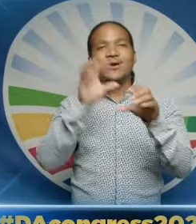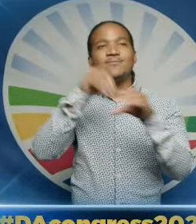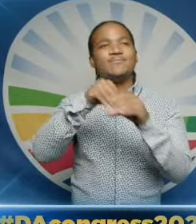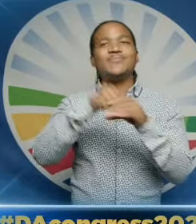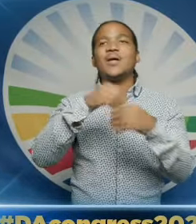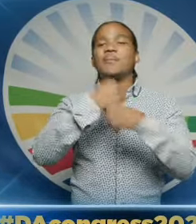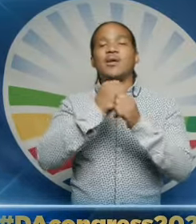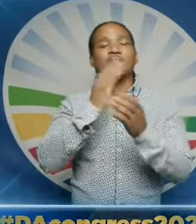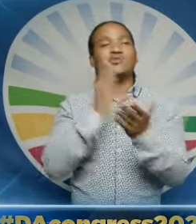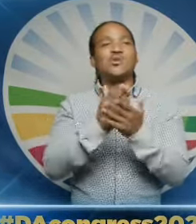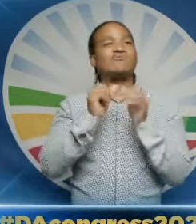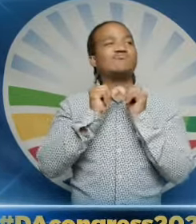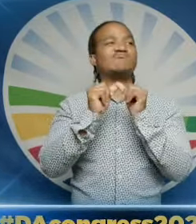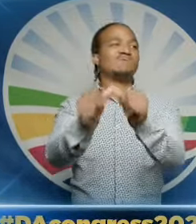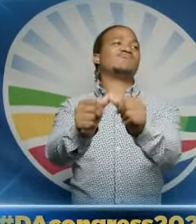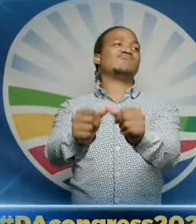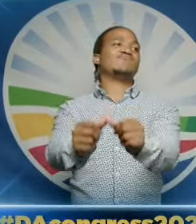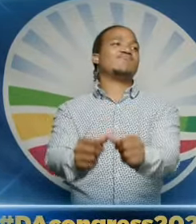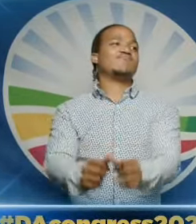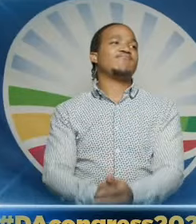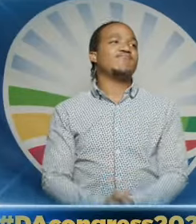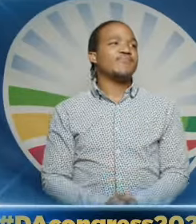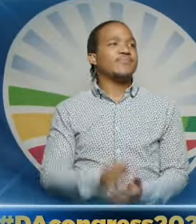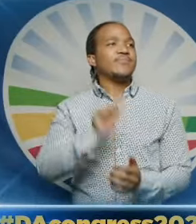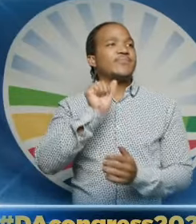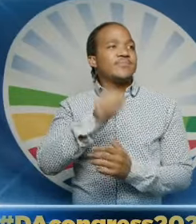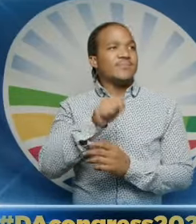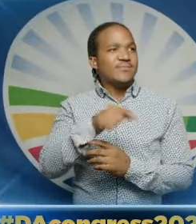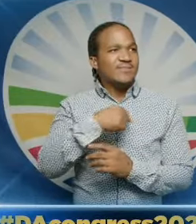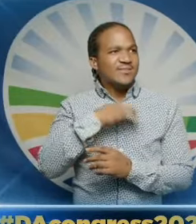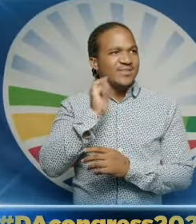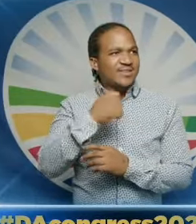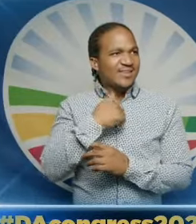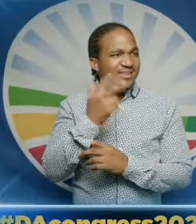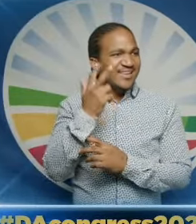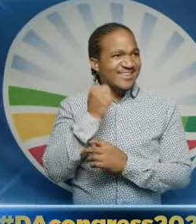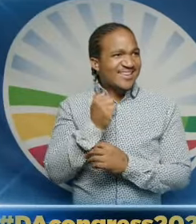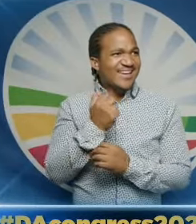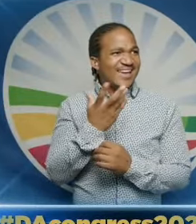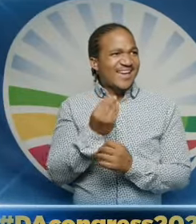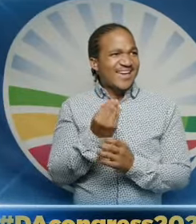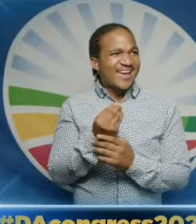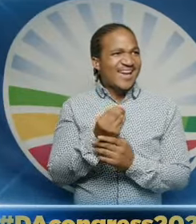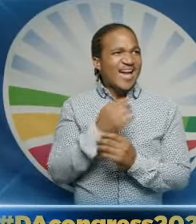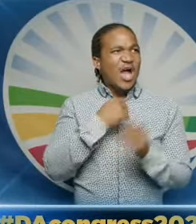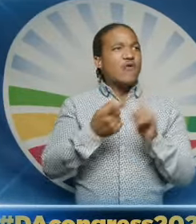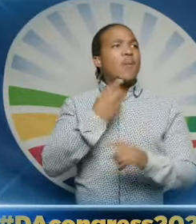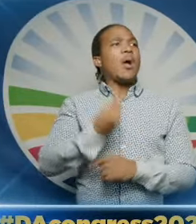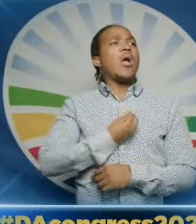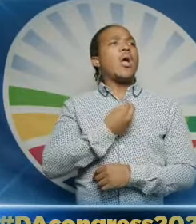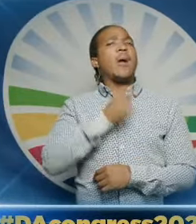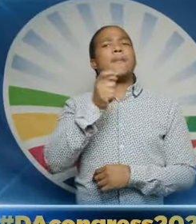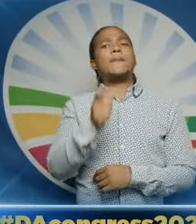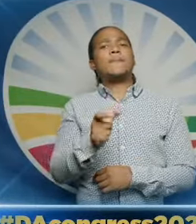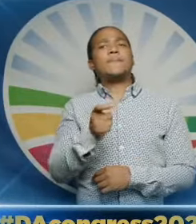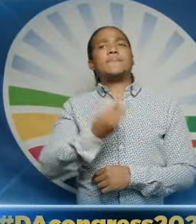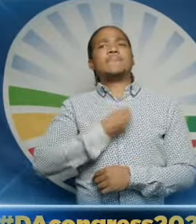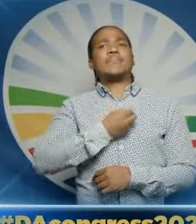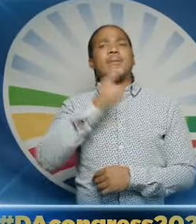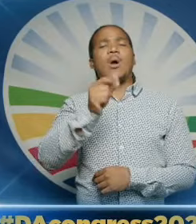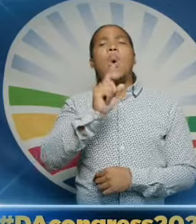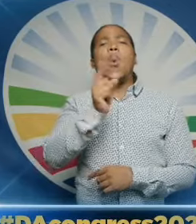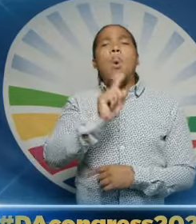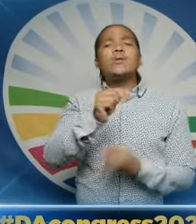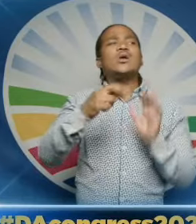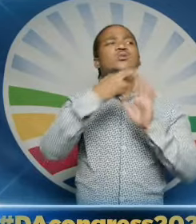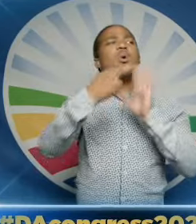remove this disease that is the ANC. So we actually received a very interesting question from a young person asking what is the